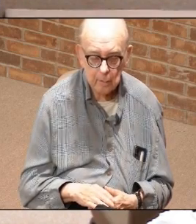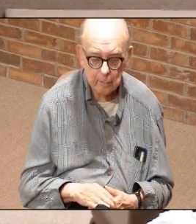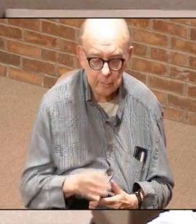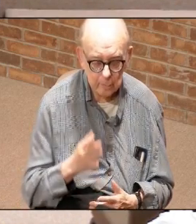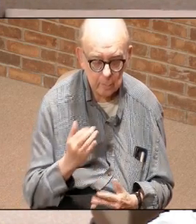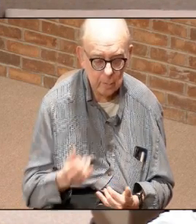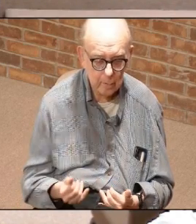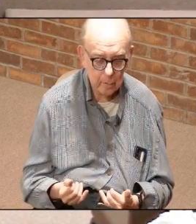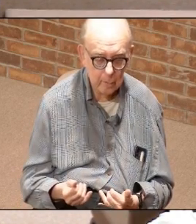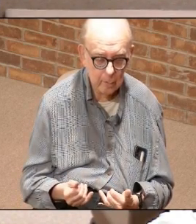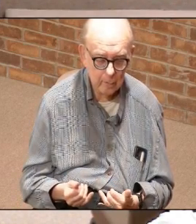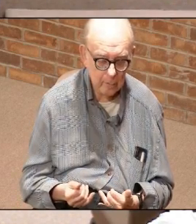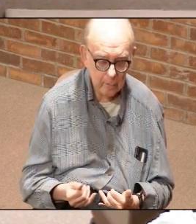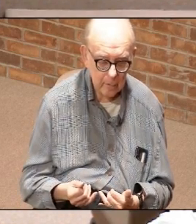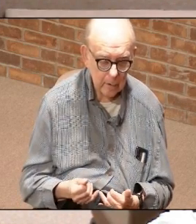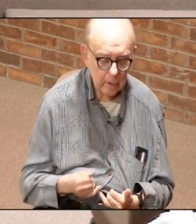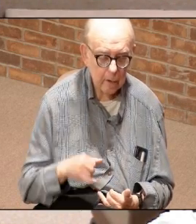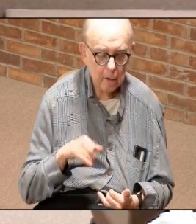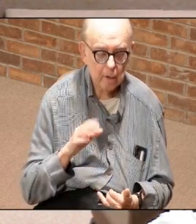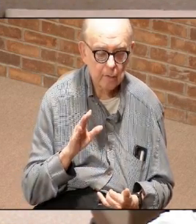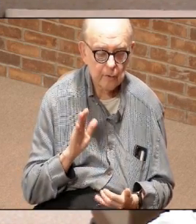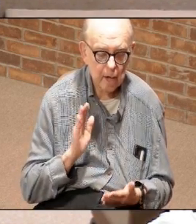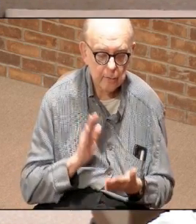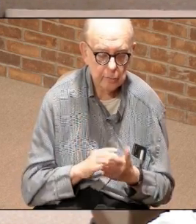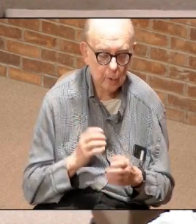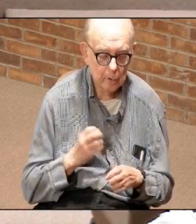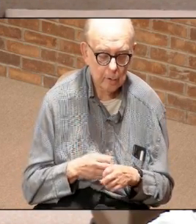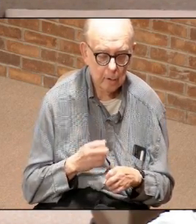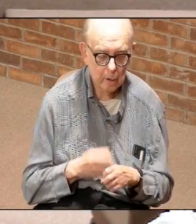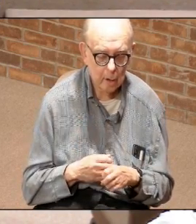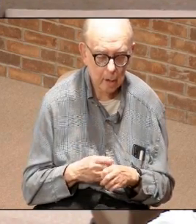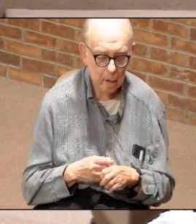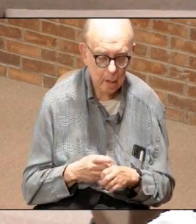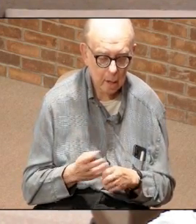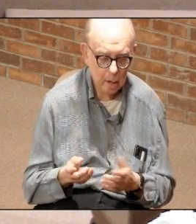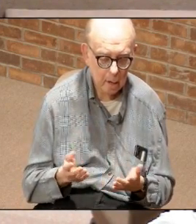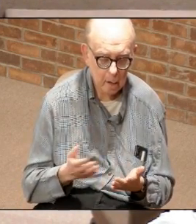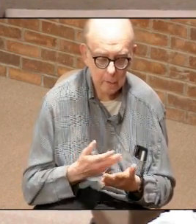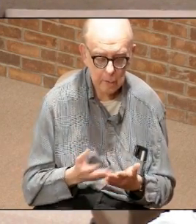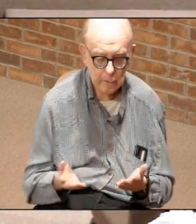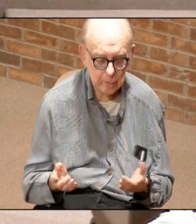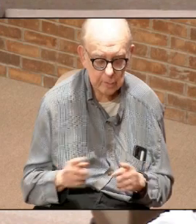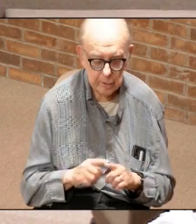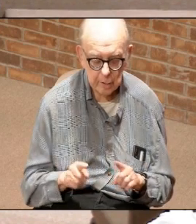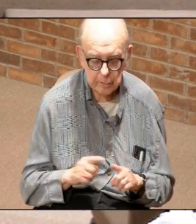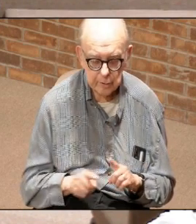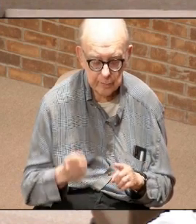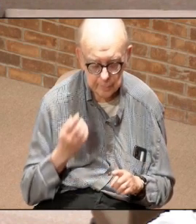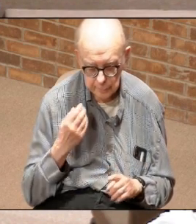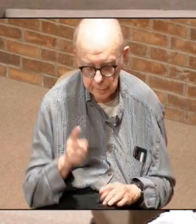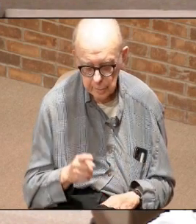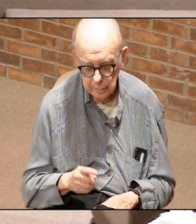Because today those 5 little stones might be one thing, and tomorrow they might be something totally different.